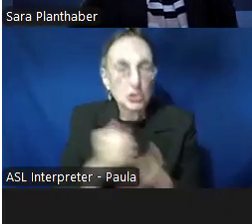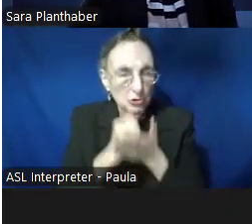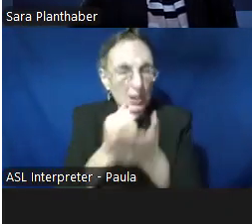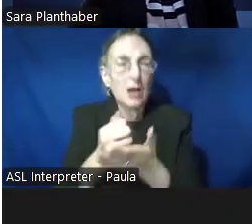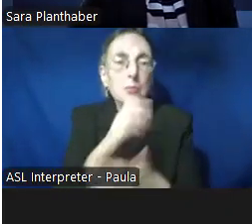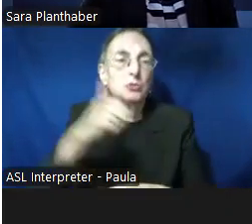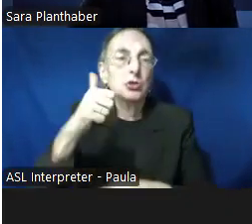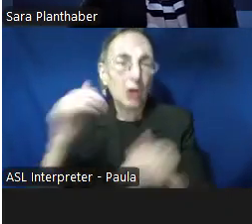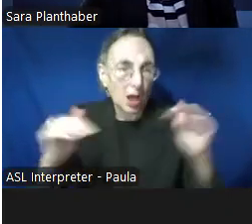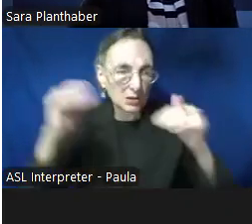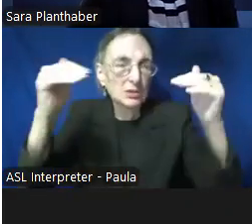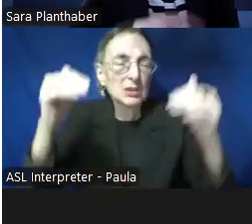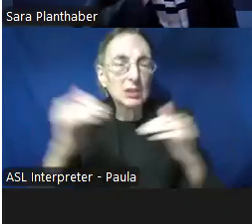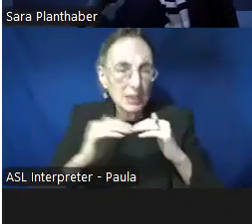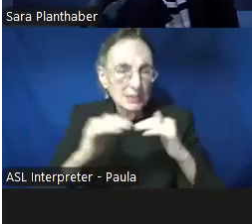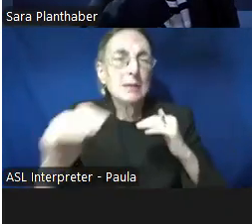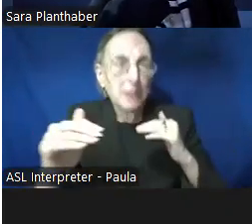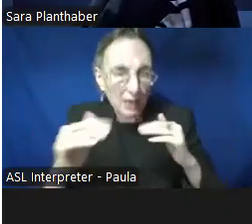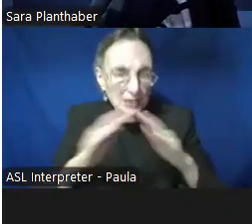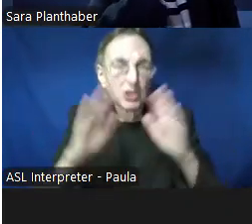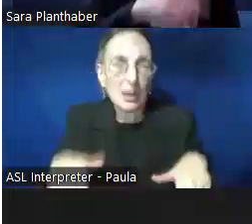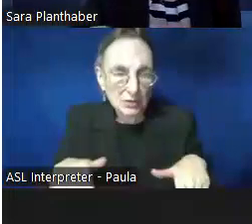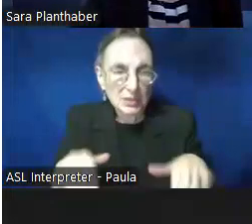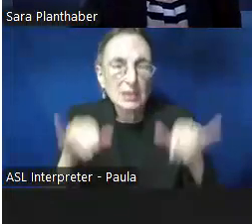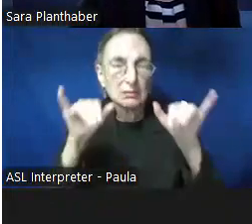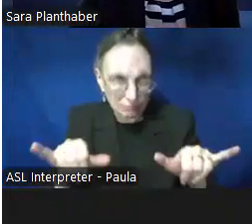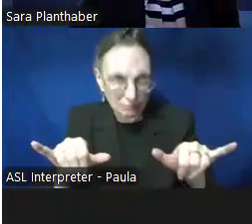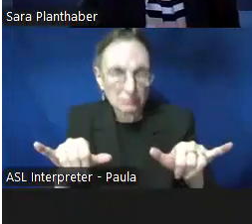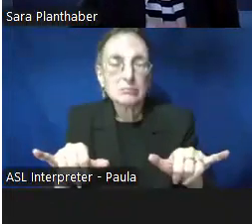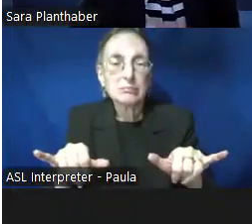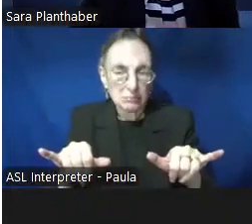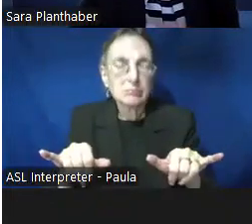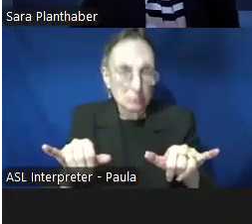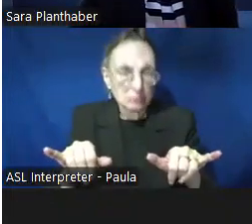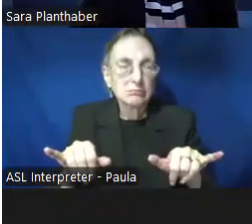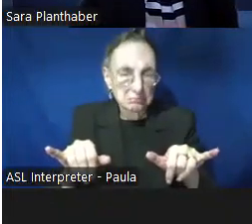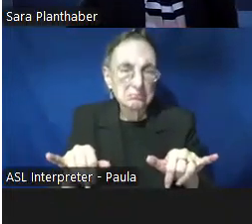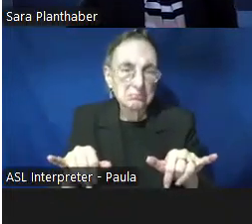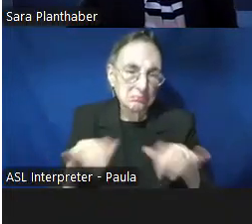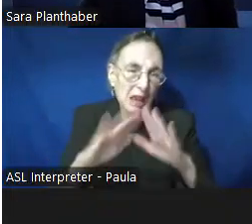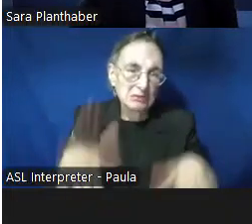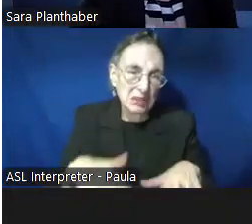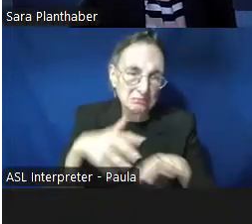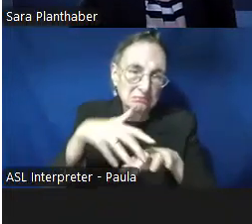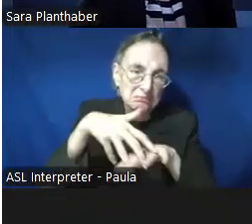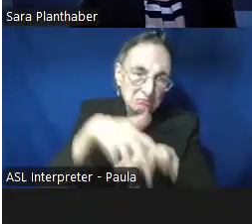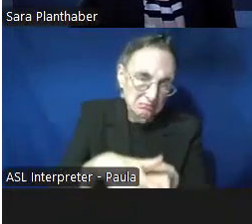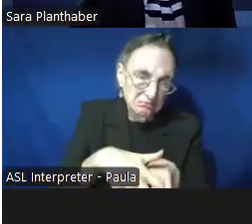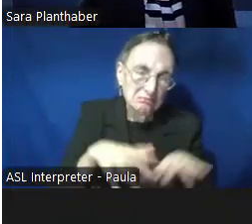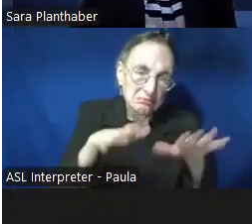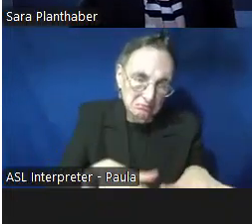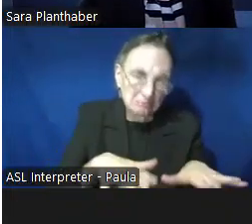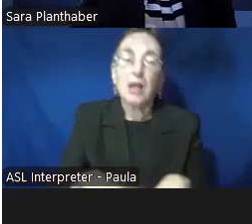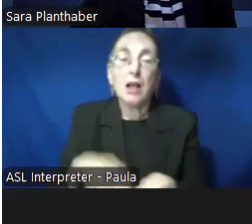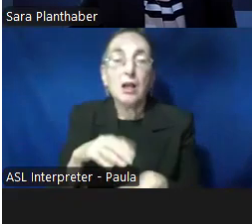adults stabilize housing. They will then not only talk about the importance of those collaborations, but